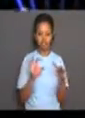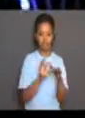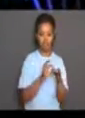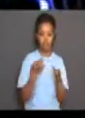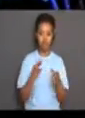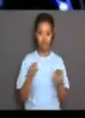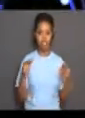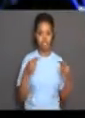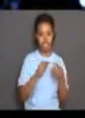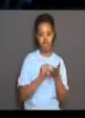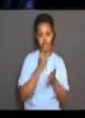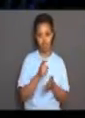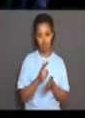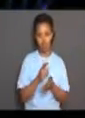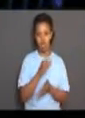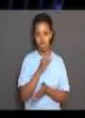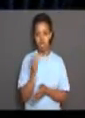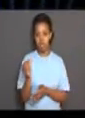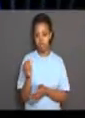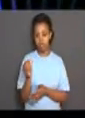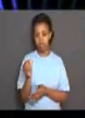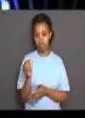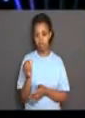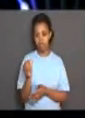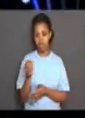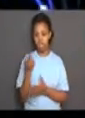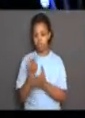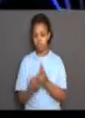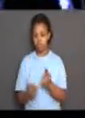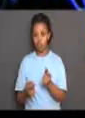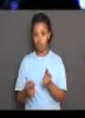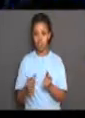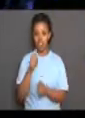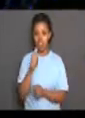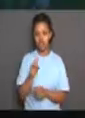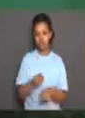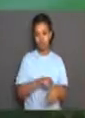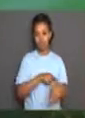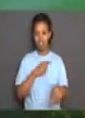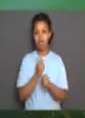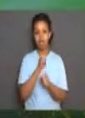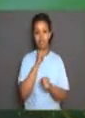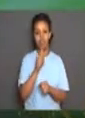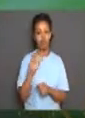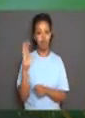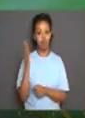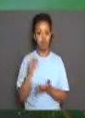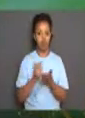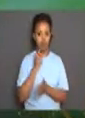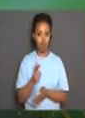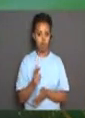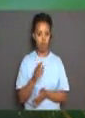hybridize together, although it will not do so along all its lengths. There will